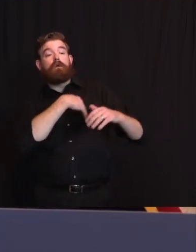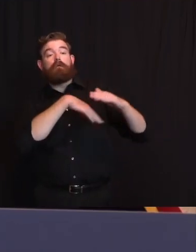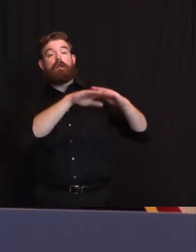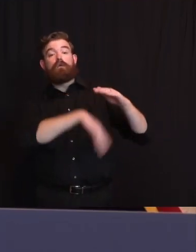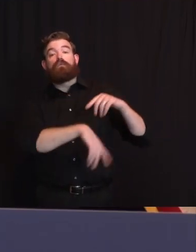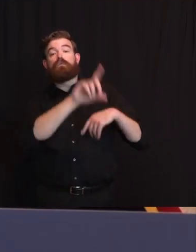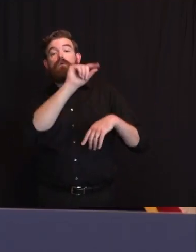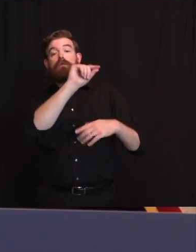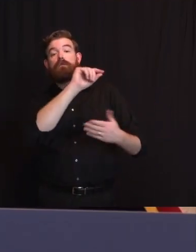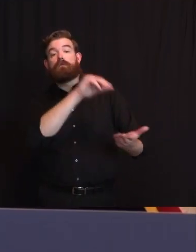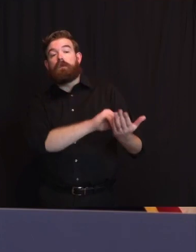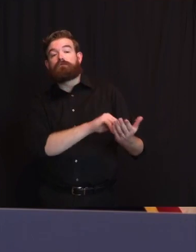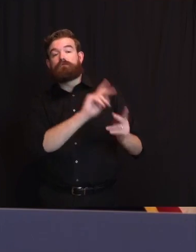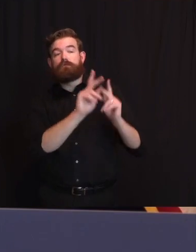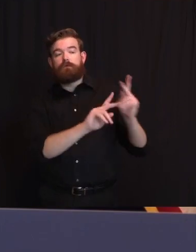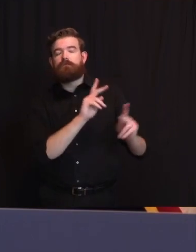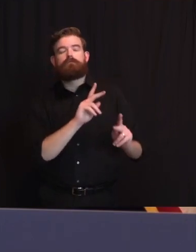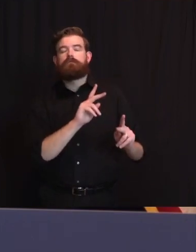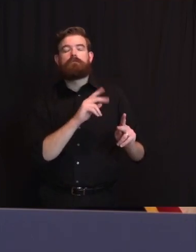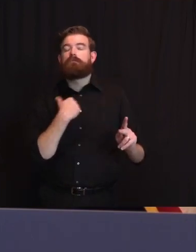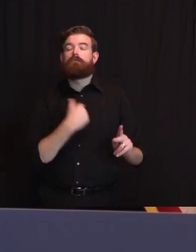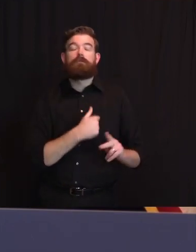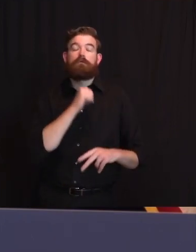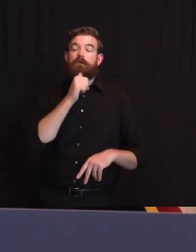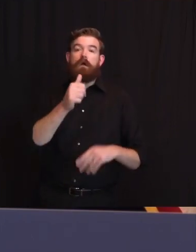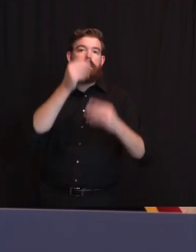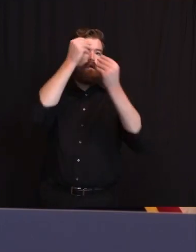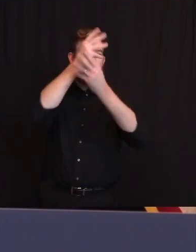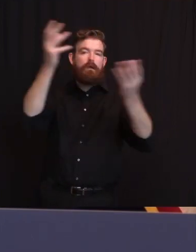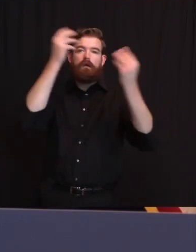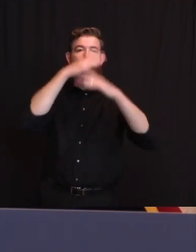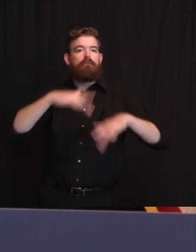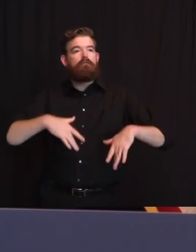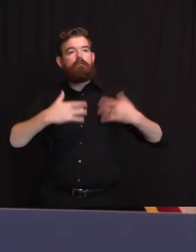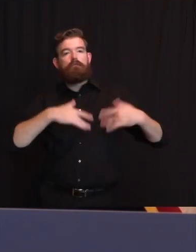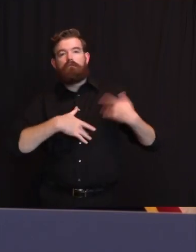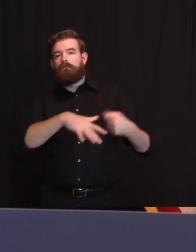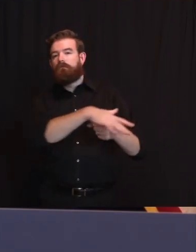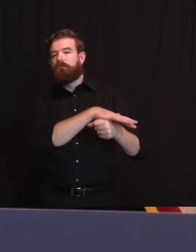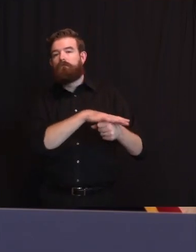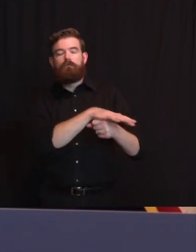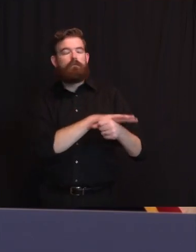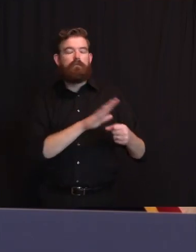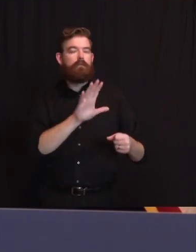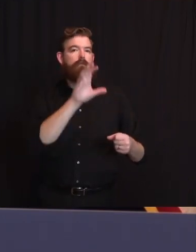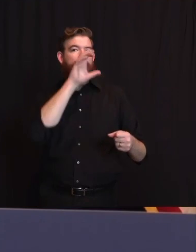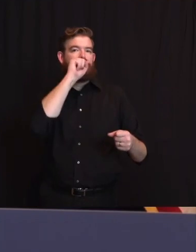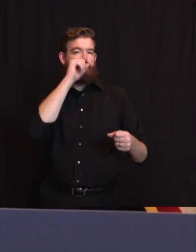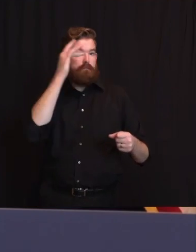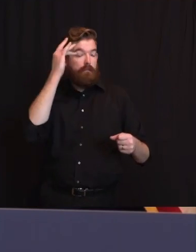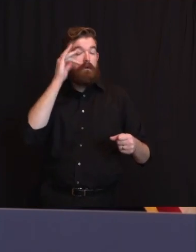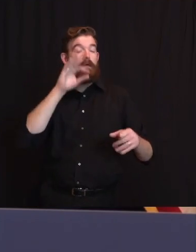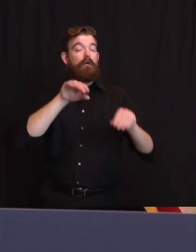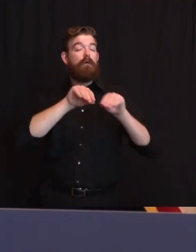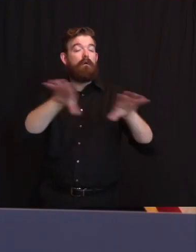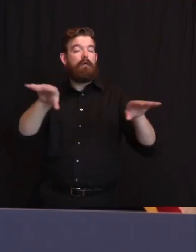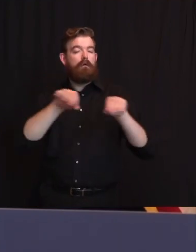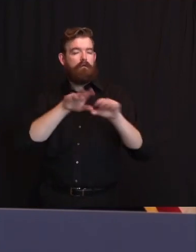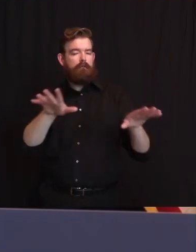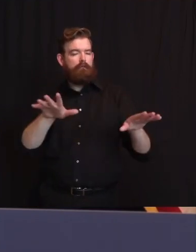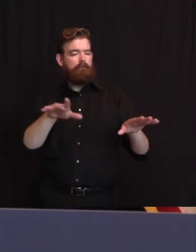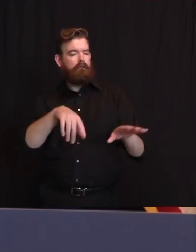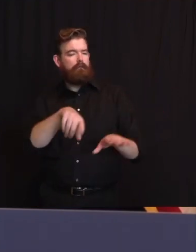of individuals. So we do look at all of our data through that lens, as you know, and we'll continue to